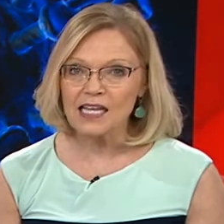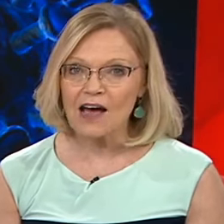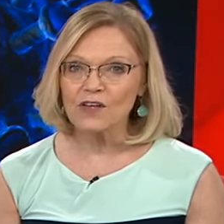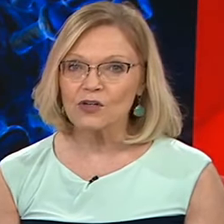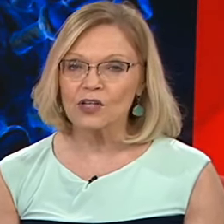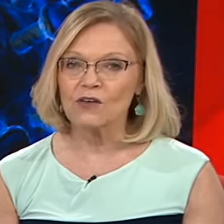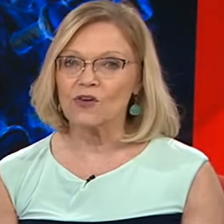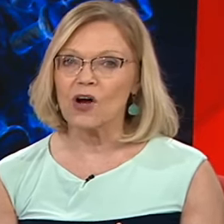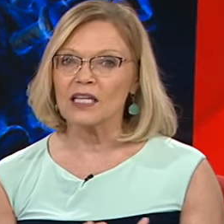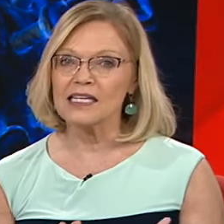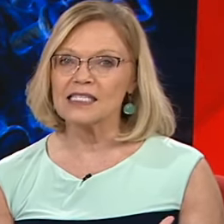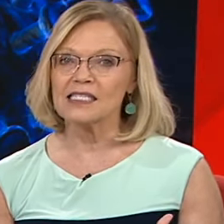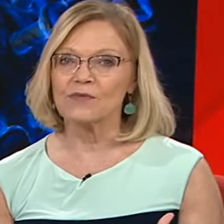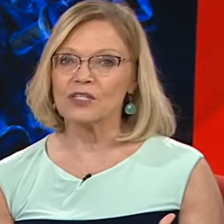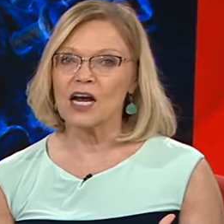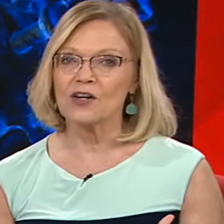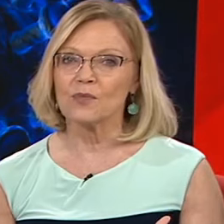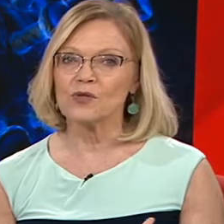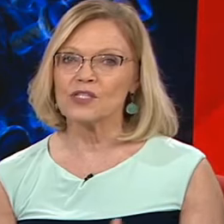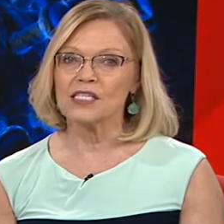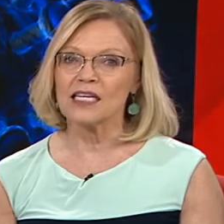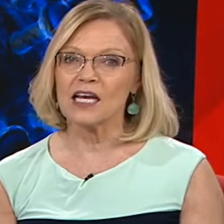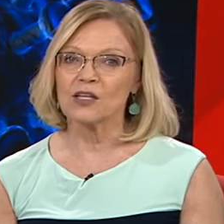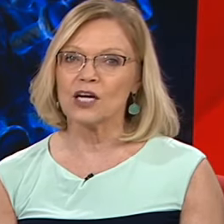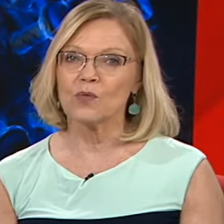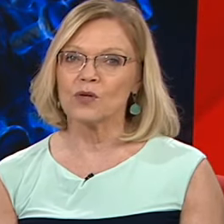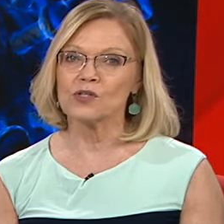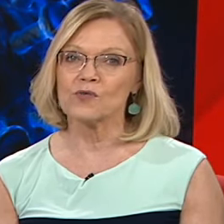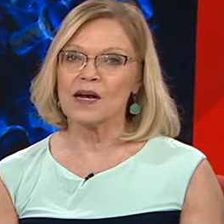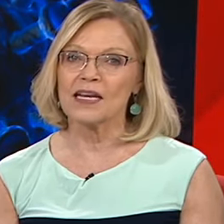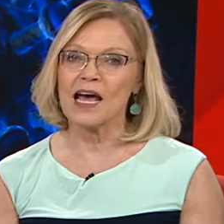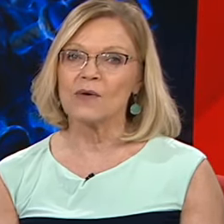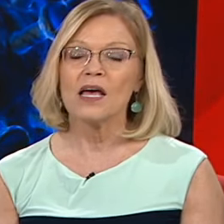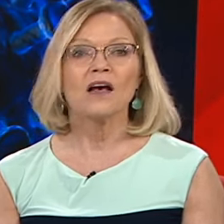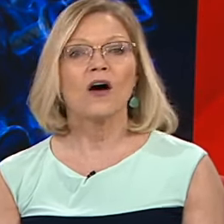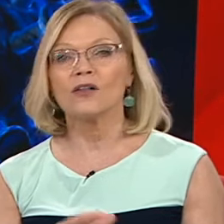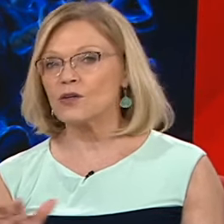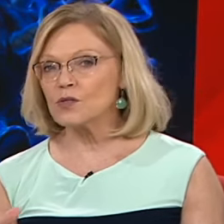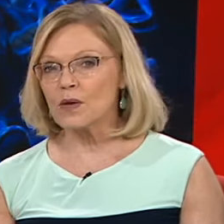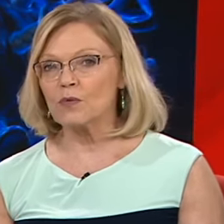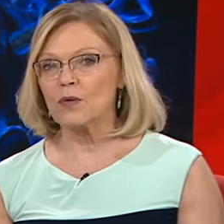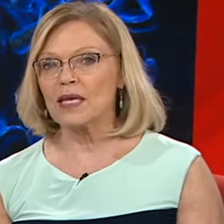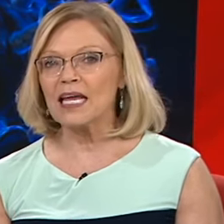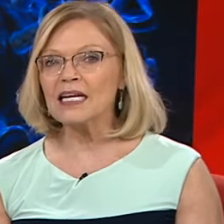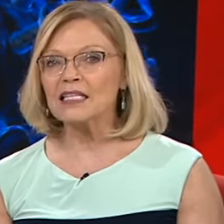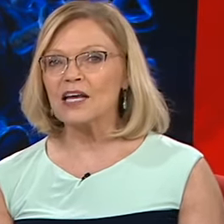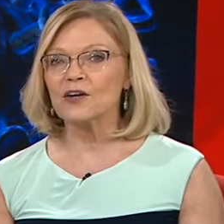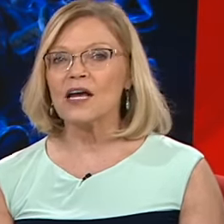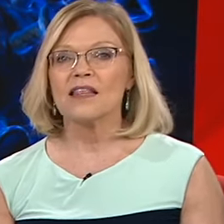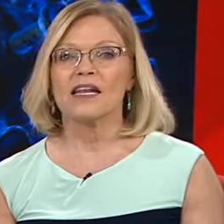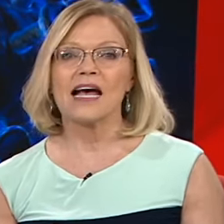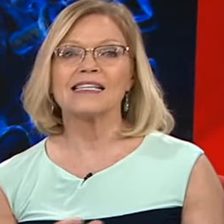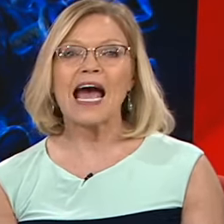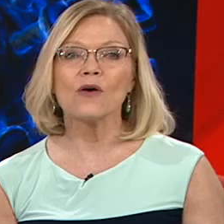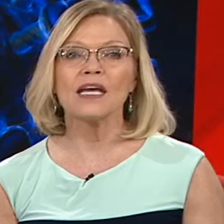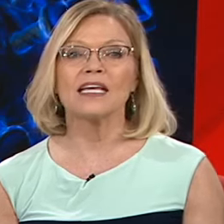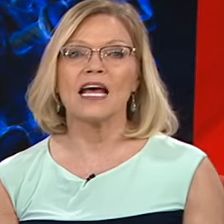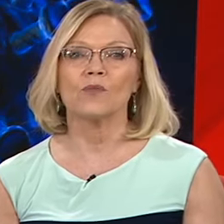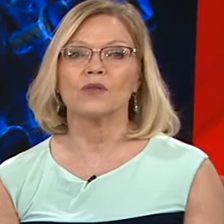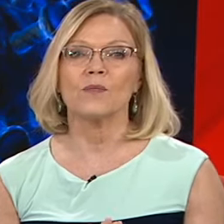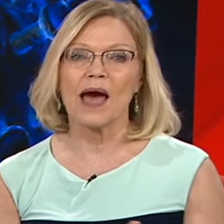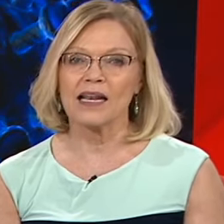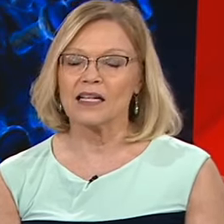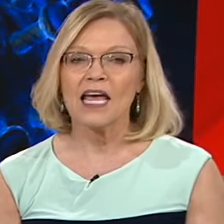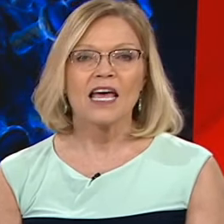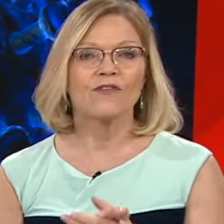boosting staffing. They're looking for all licensed and retired emergency and healthcare workers right now. All of those people will be getting a letter that asks how they can